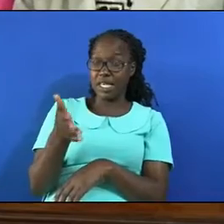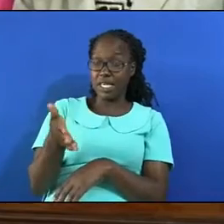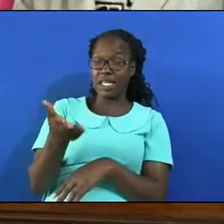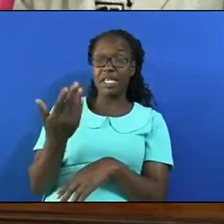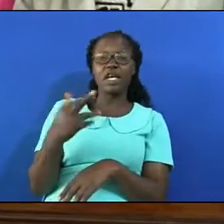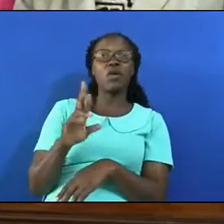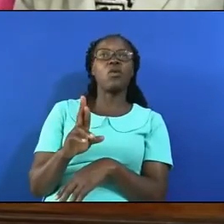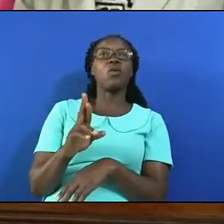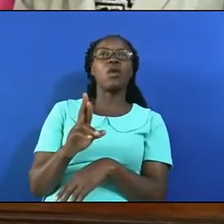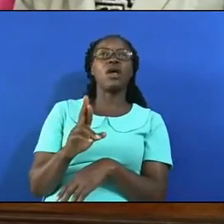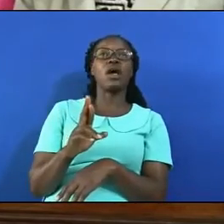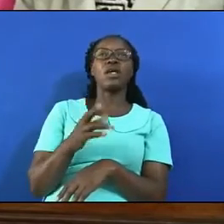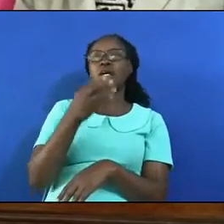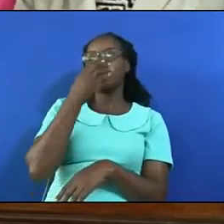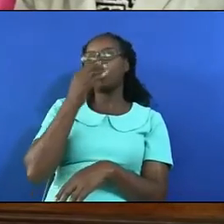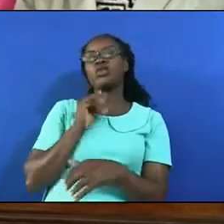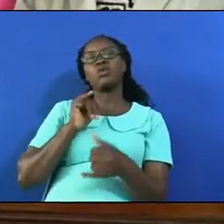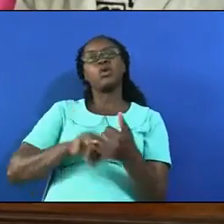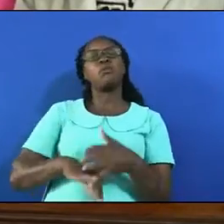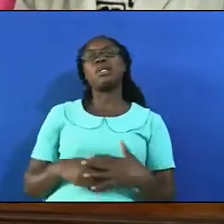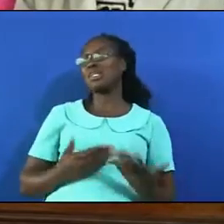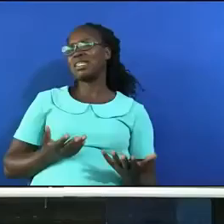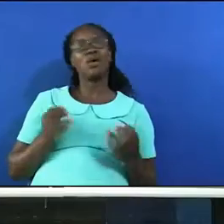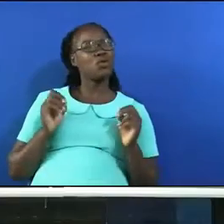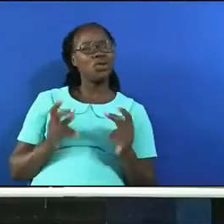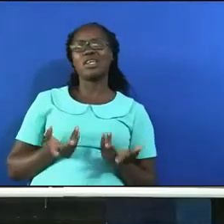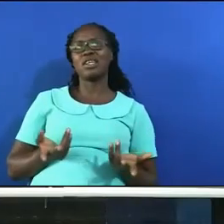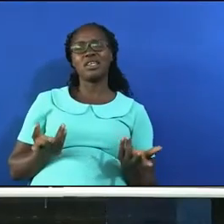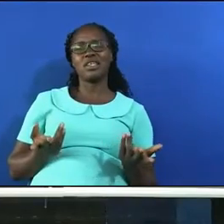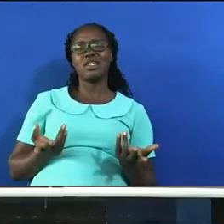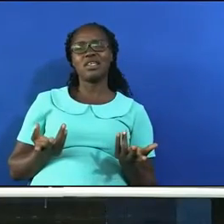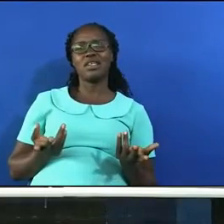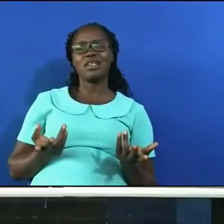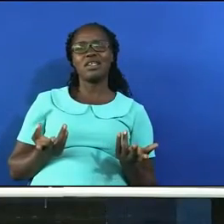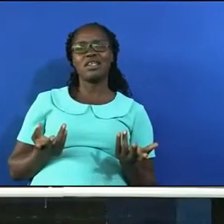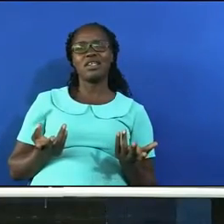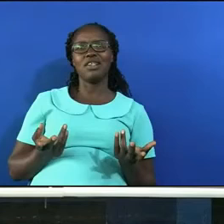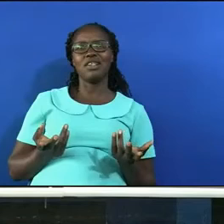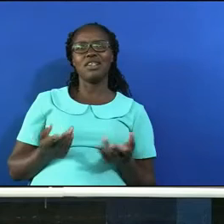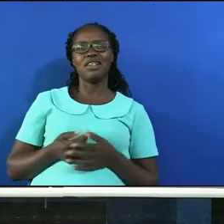we are wishing we were married. Are we okay?